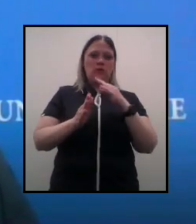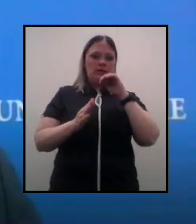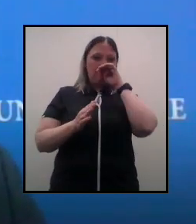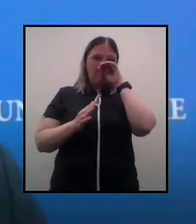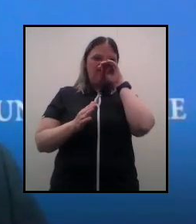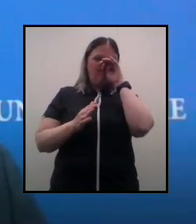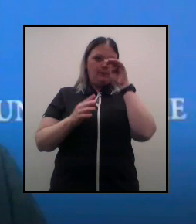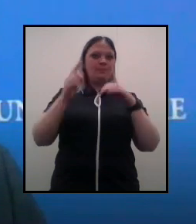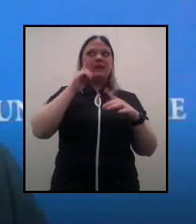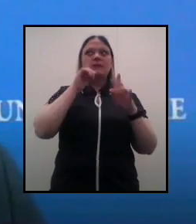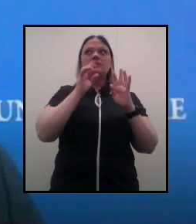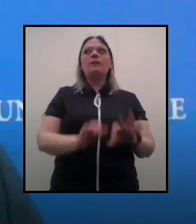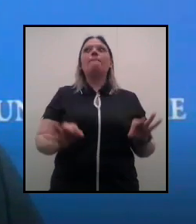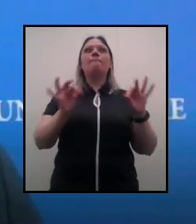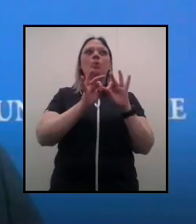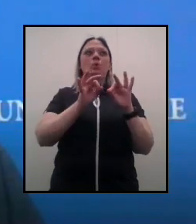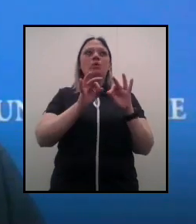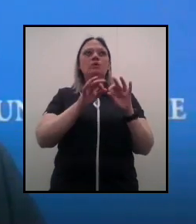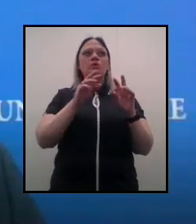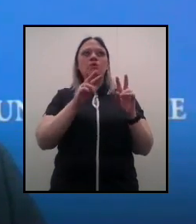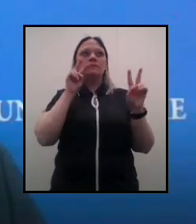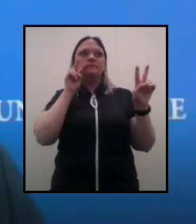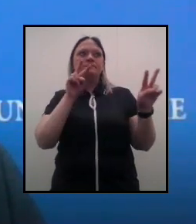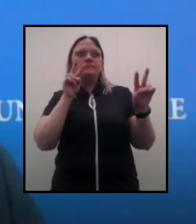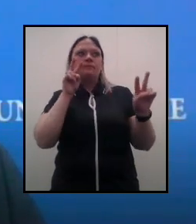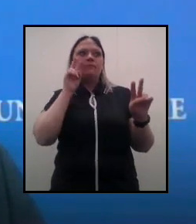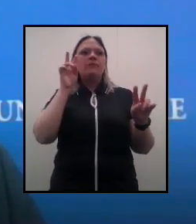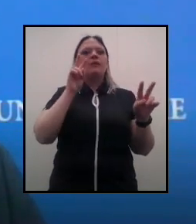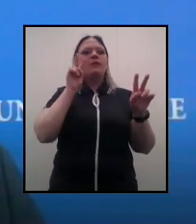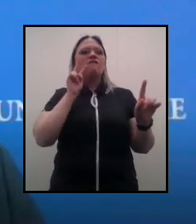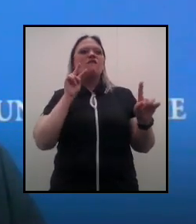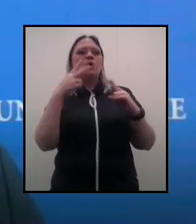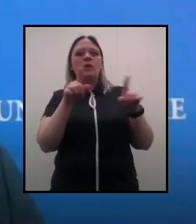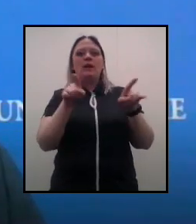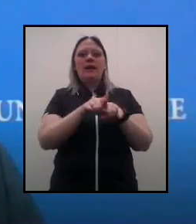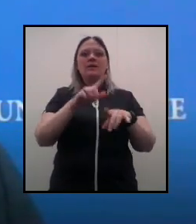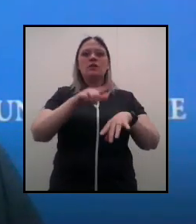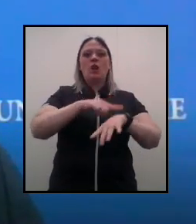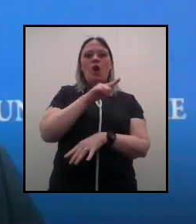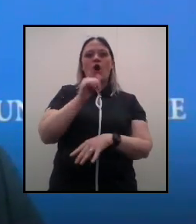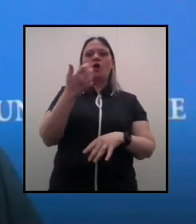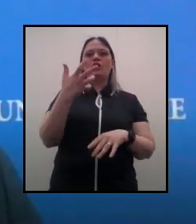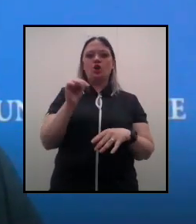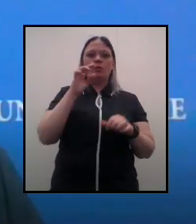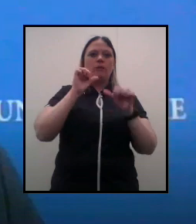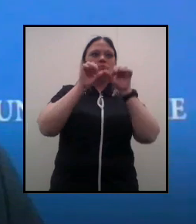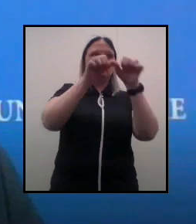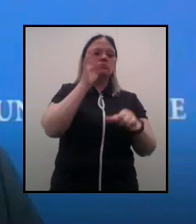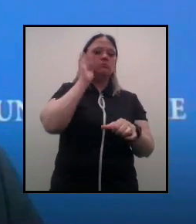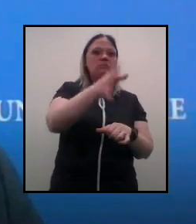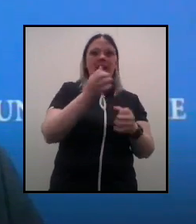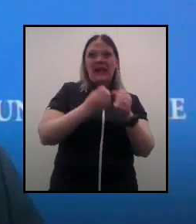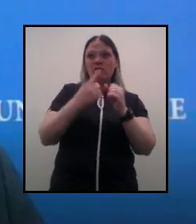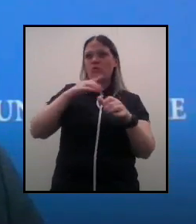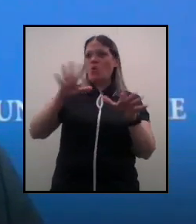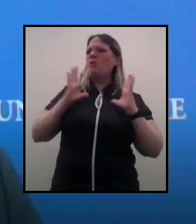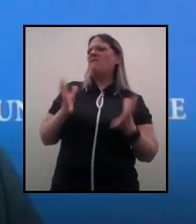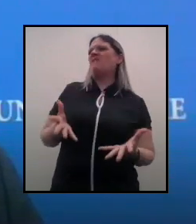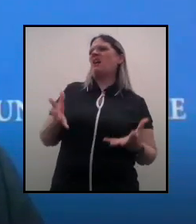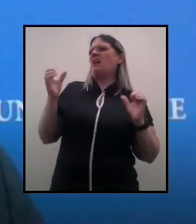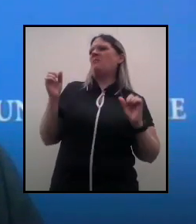think it's important that we look at this as long-term. People that want to be short-term saying, hey, everything's fine, let's get back to normal, it is not